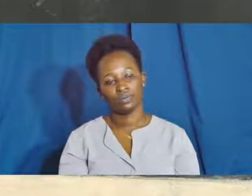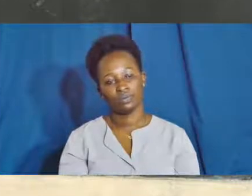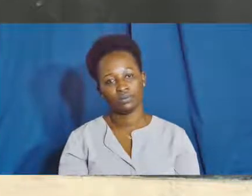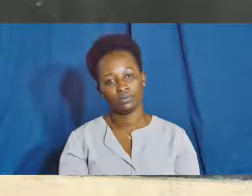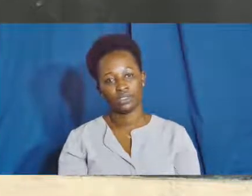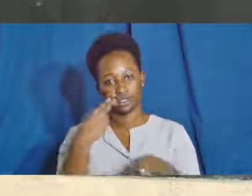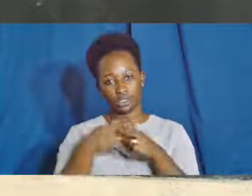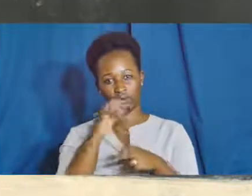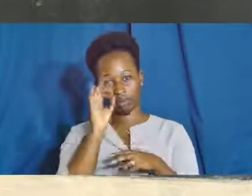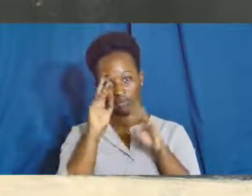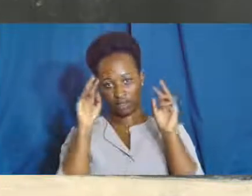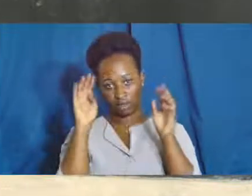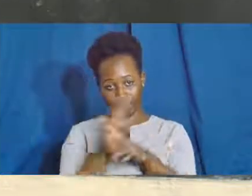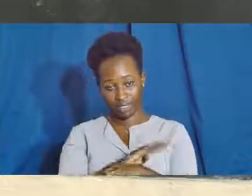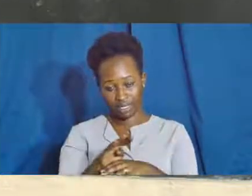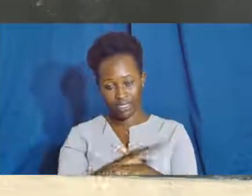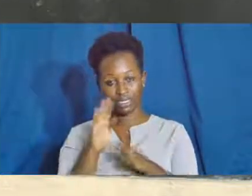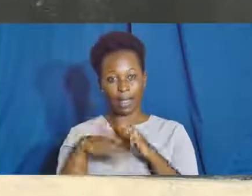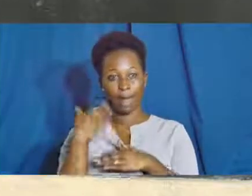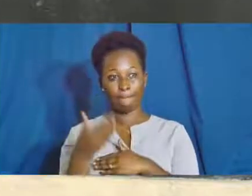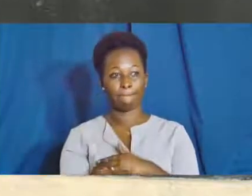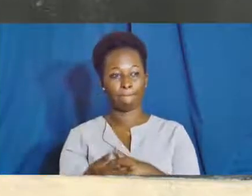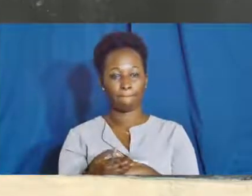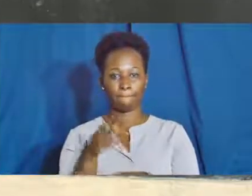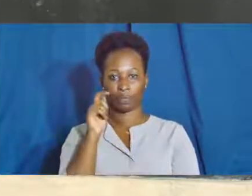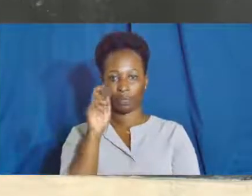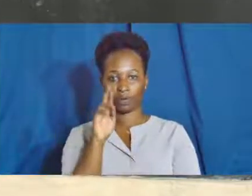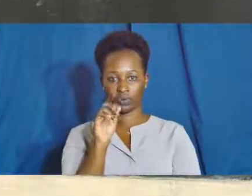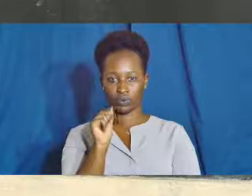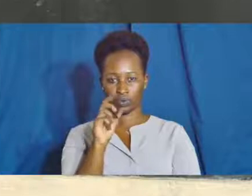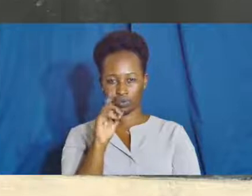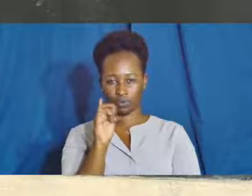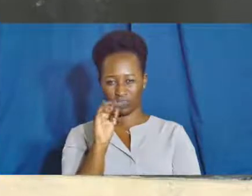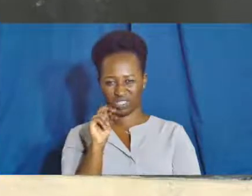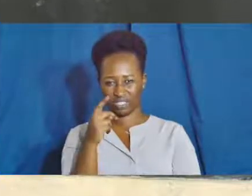The name of the business. Then trading account.